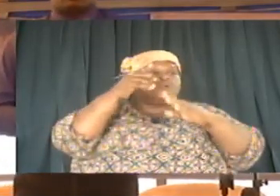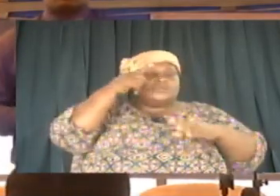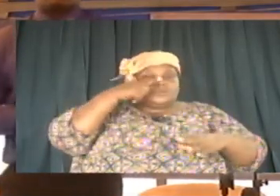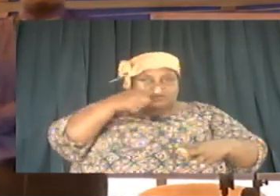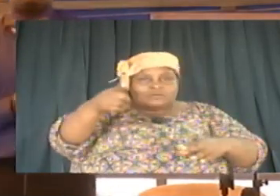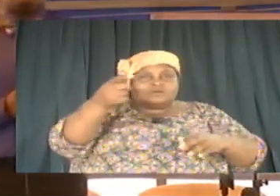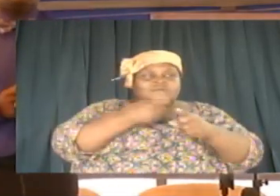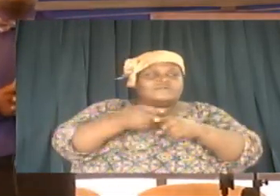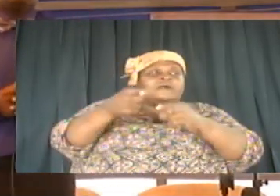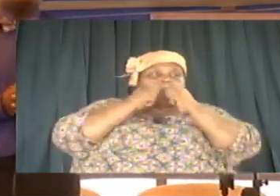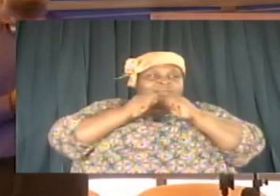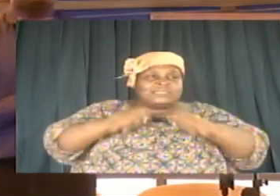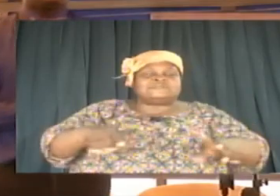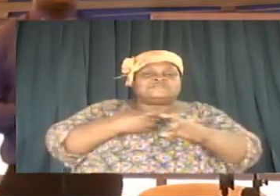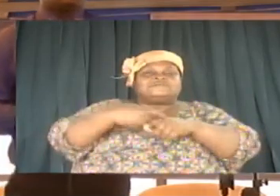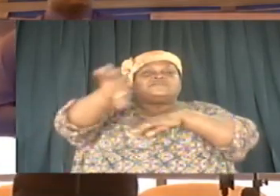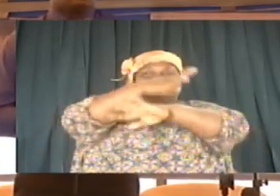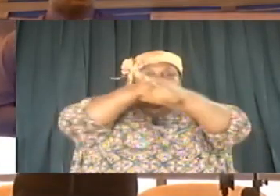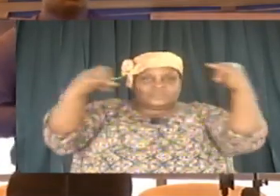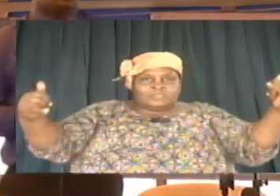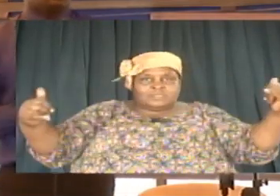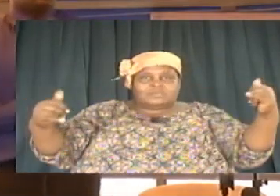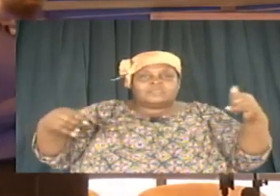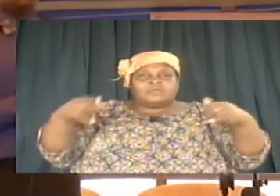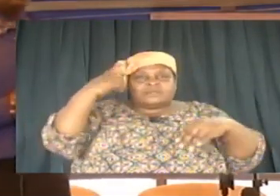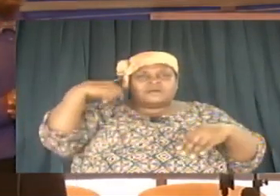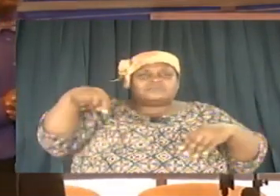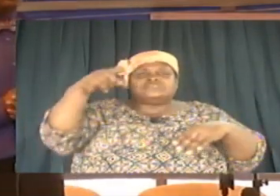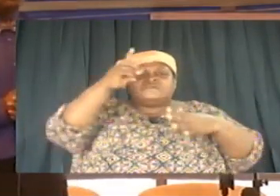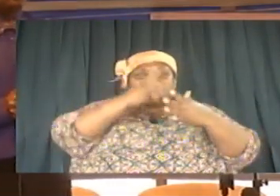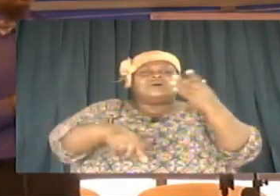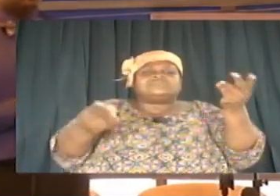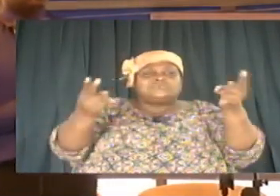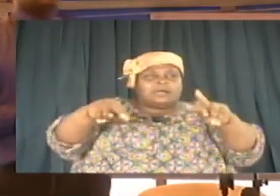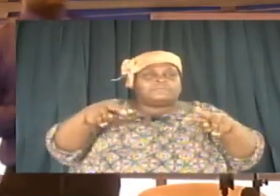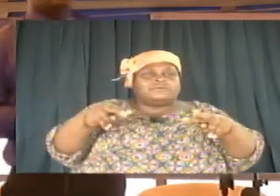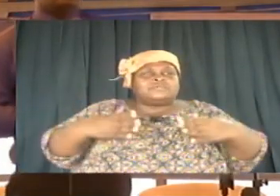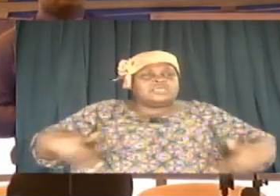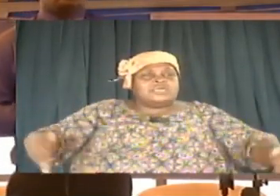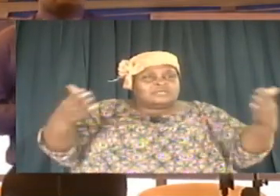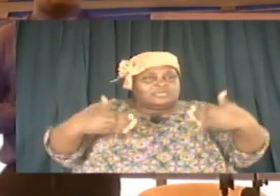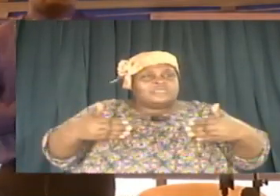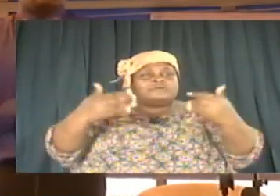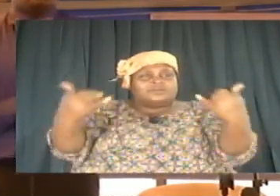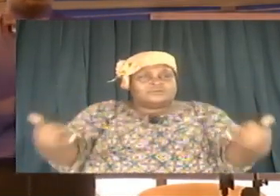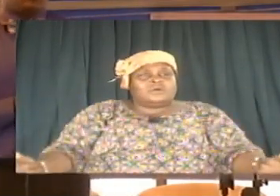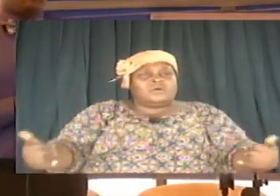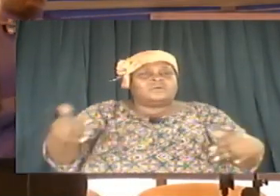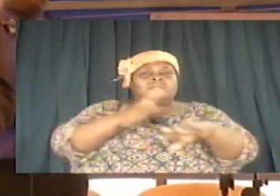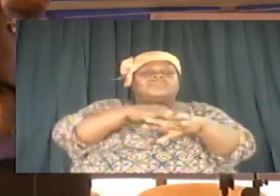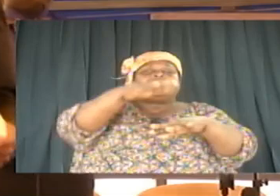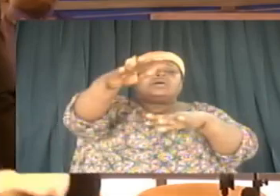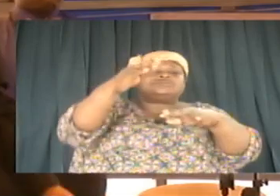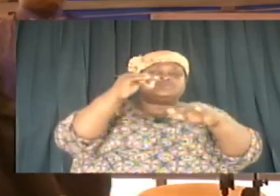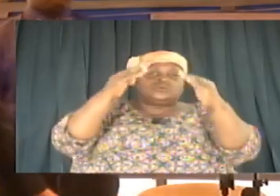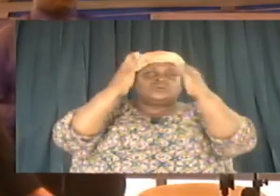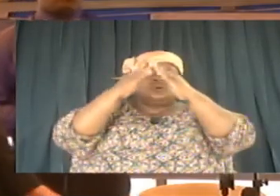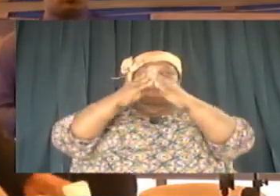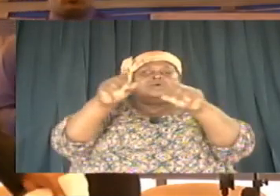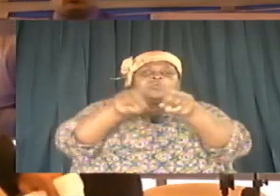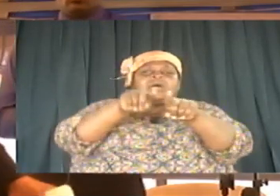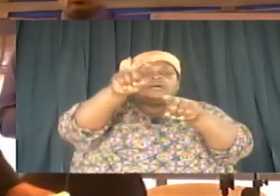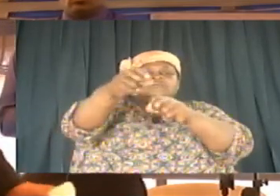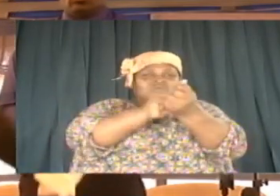from heaven because of what happened right here, right now, right in your home. It's going to happen. So as you